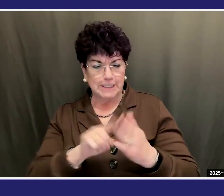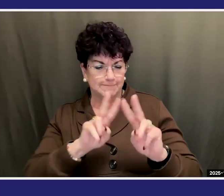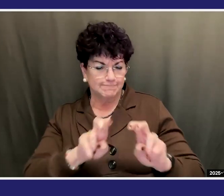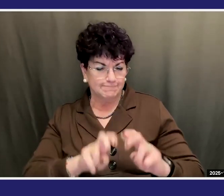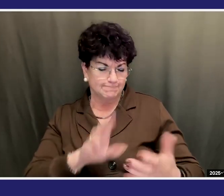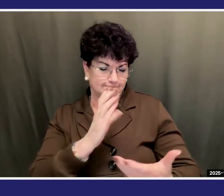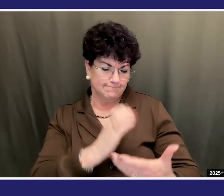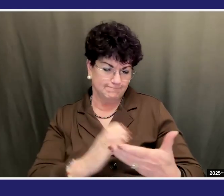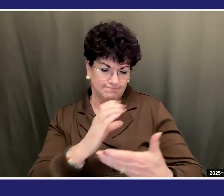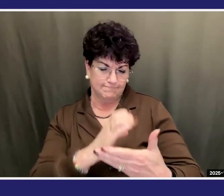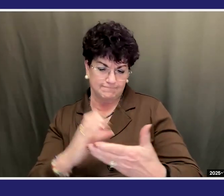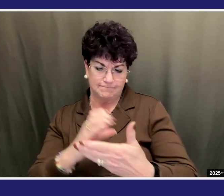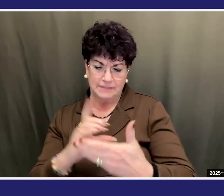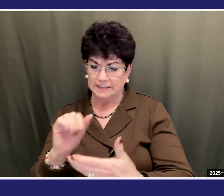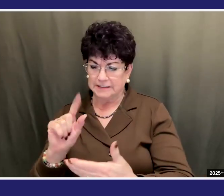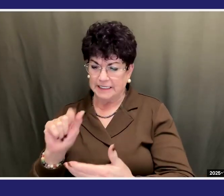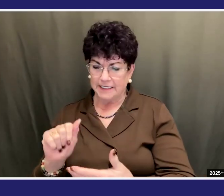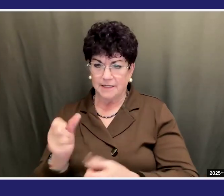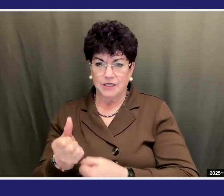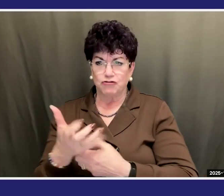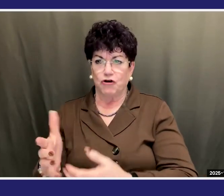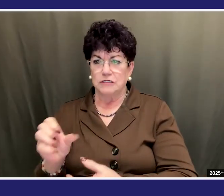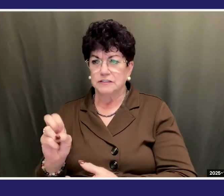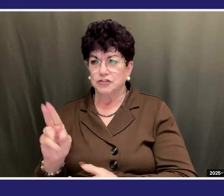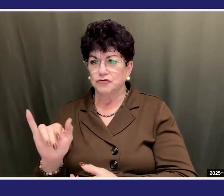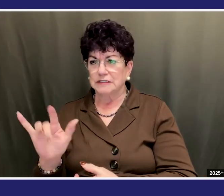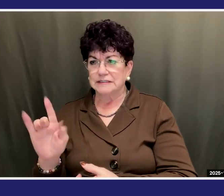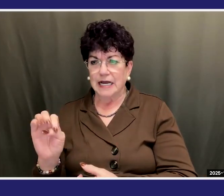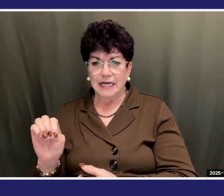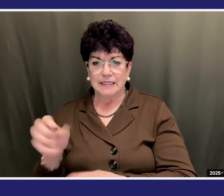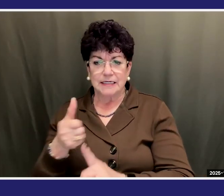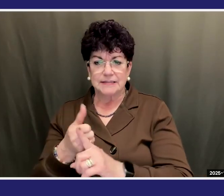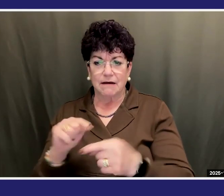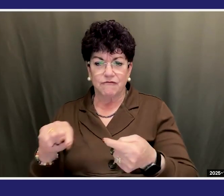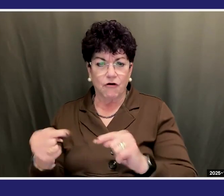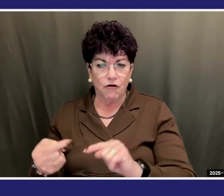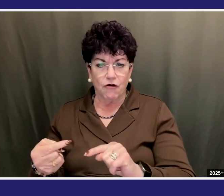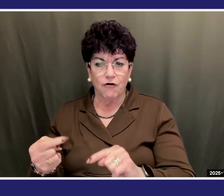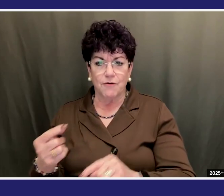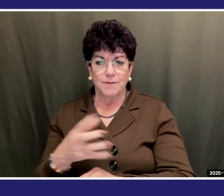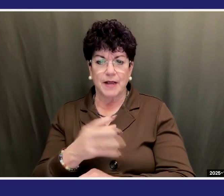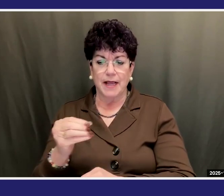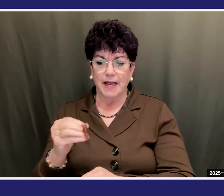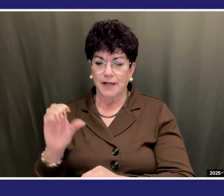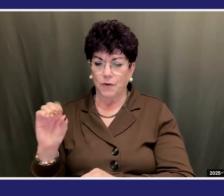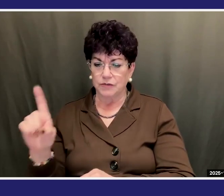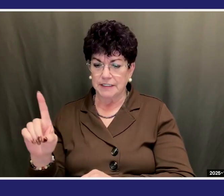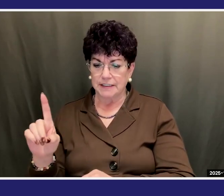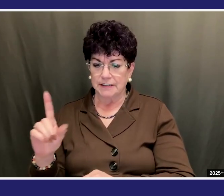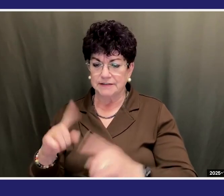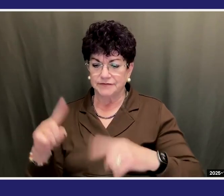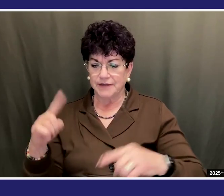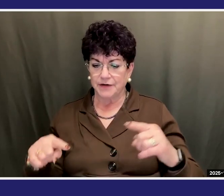that was driving suicide, self-harm, and overdose across our varied races, ethnicities, and